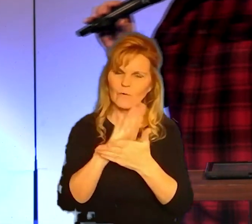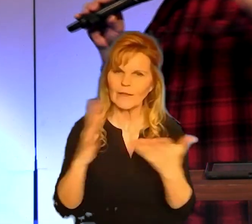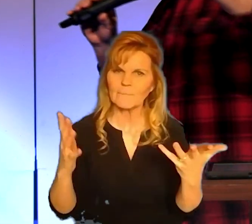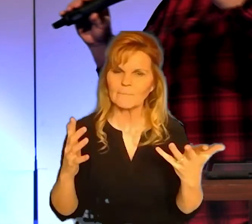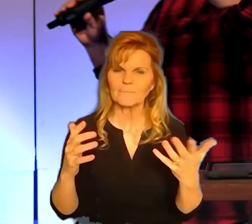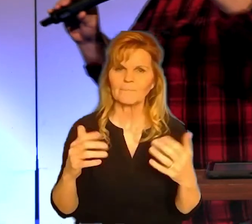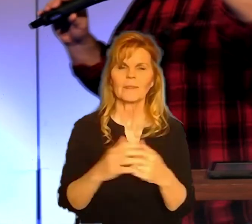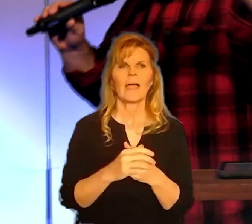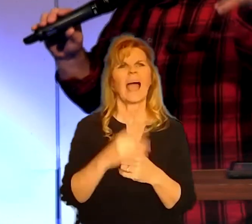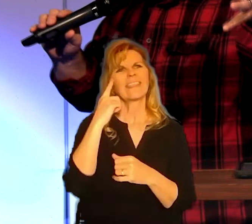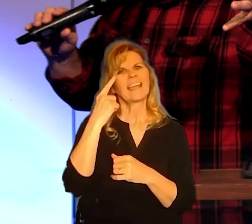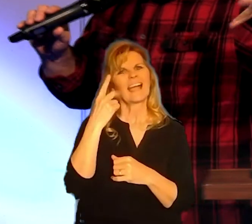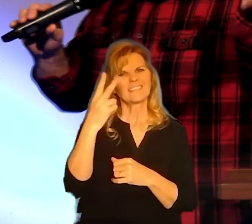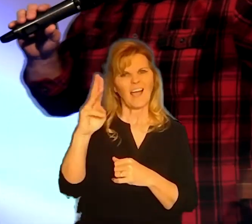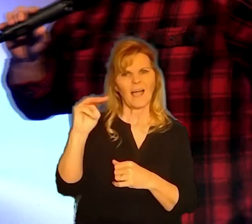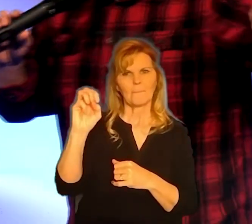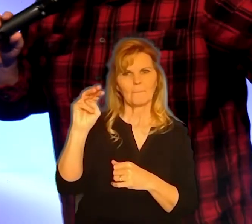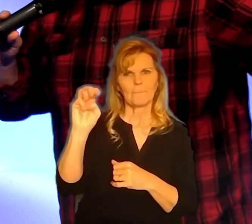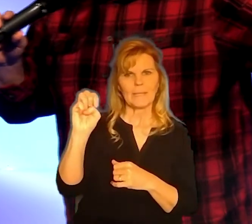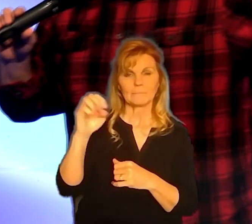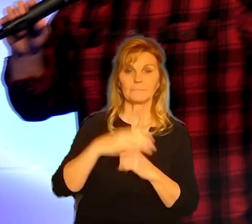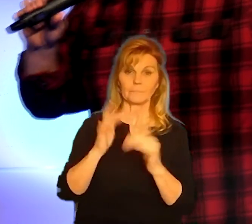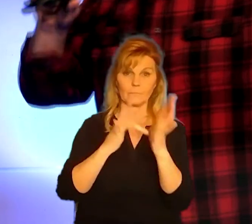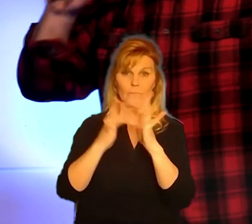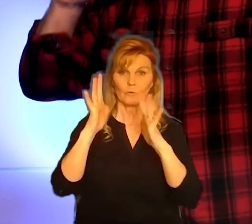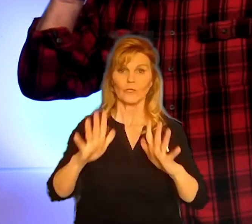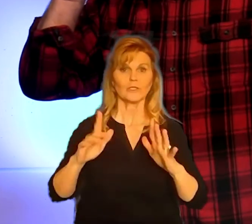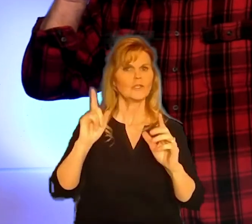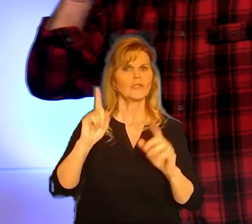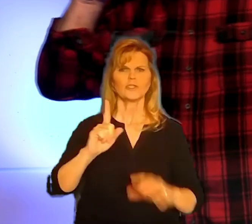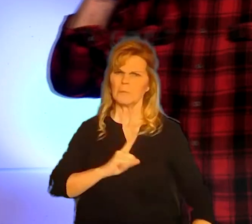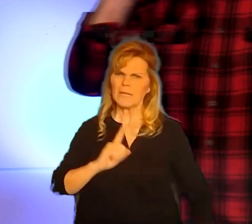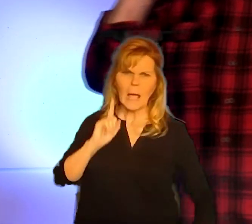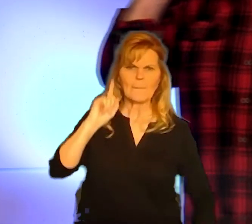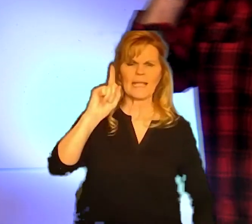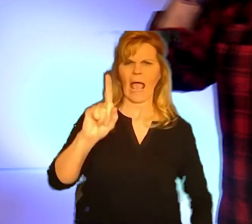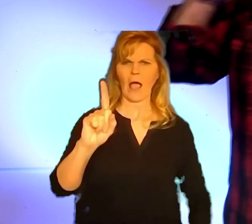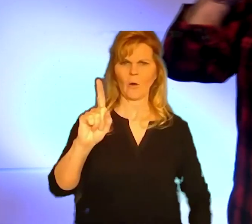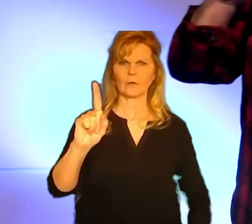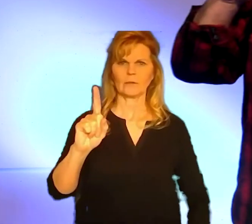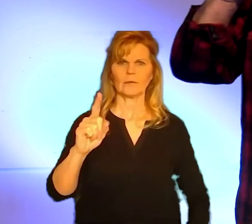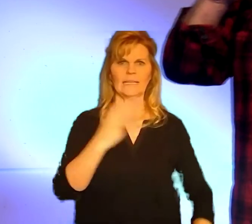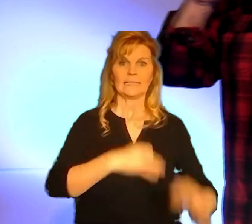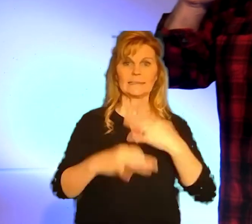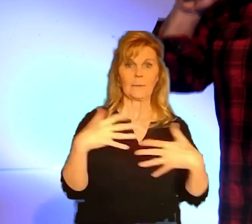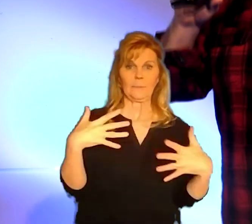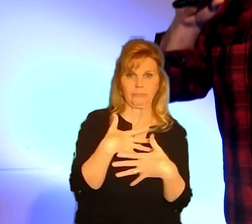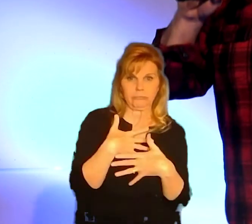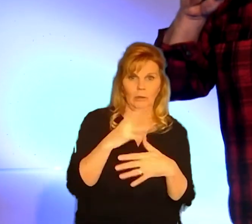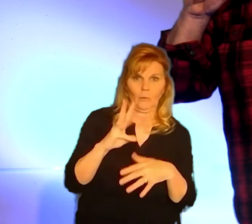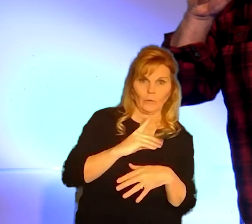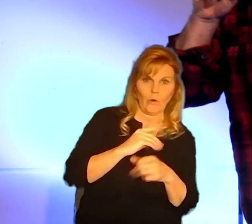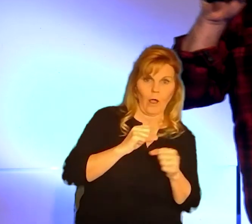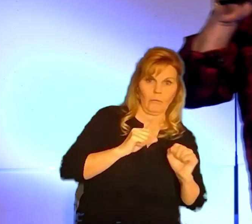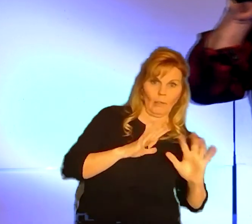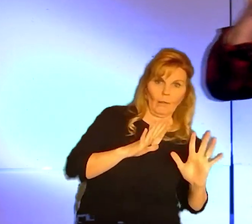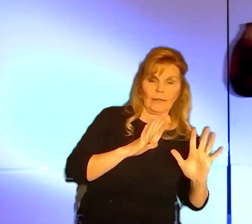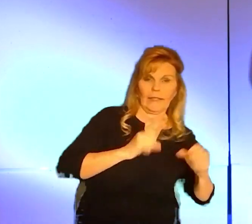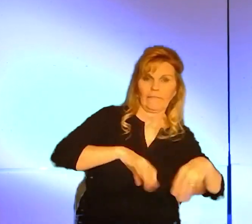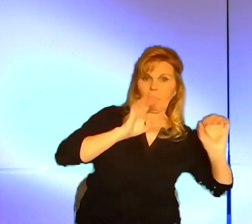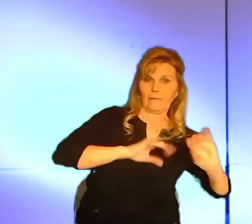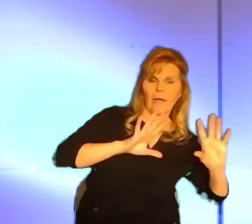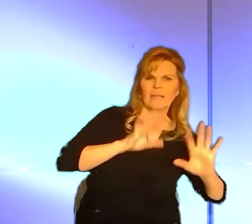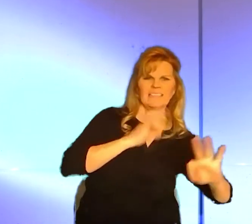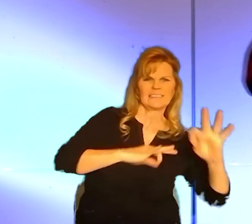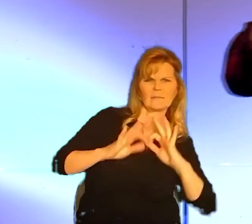as a meme or something online that like Christians should just be coming out of this like Super Saiyan, like come on, like